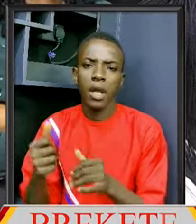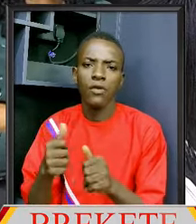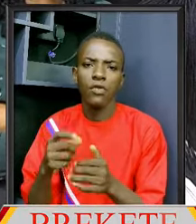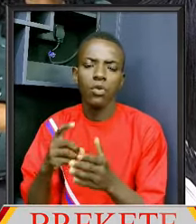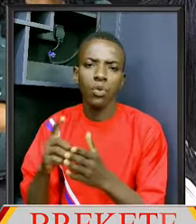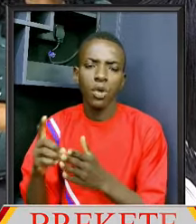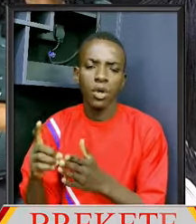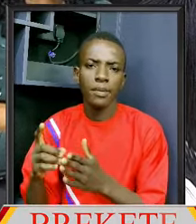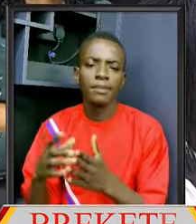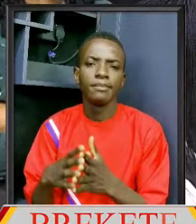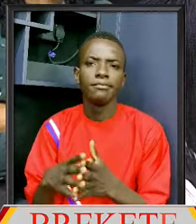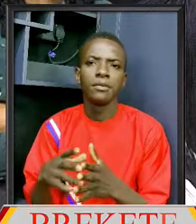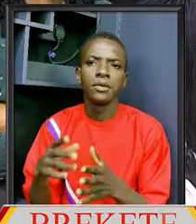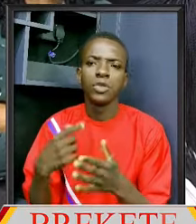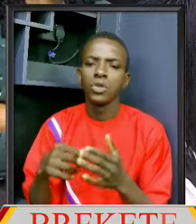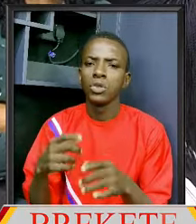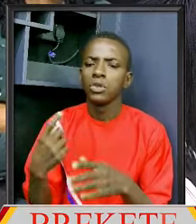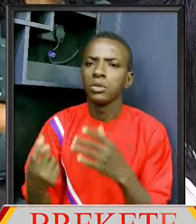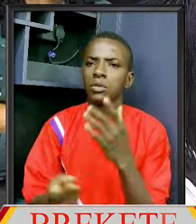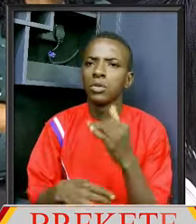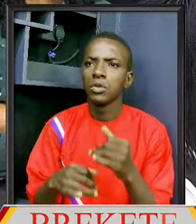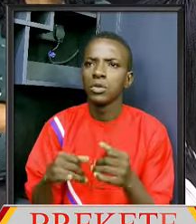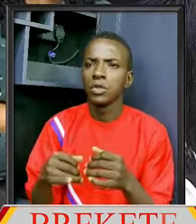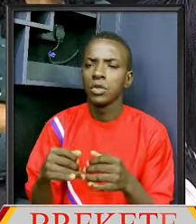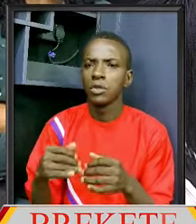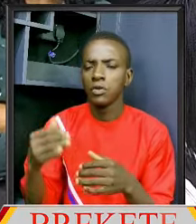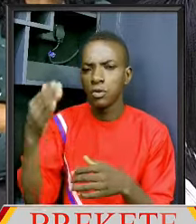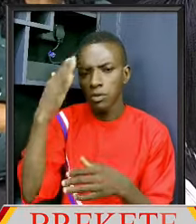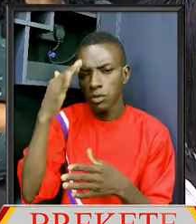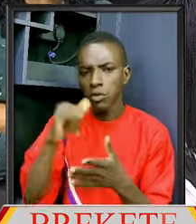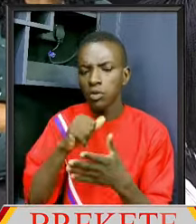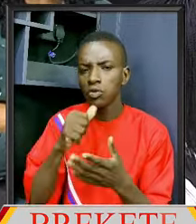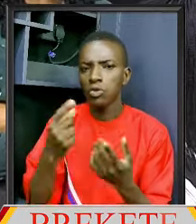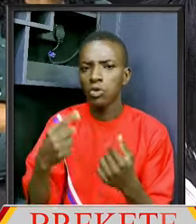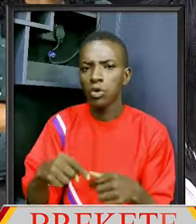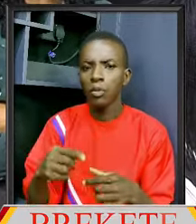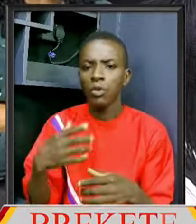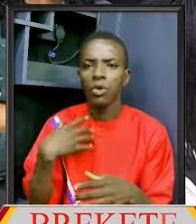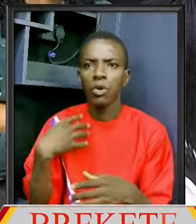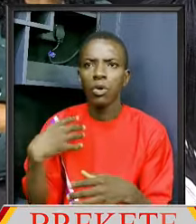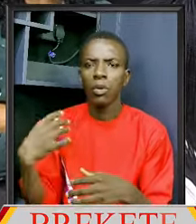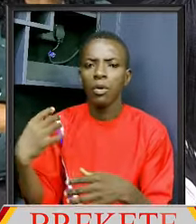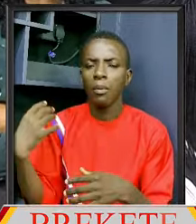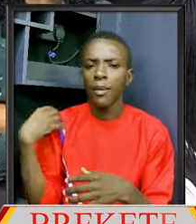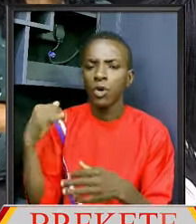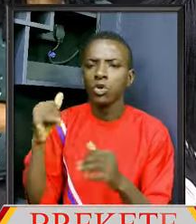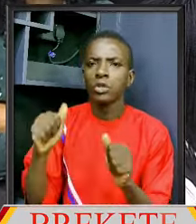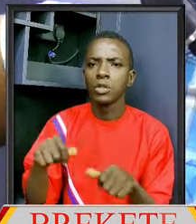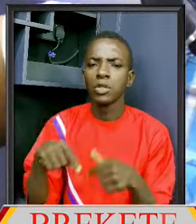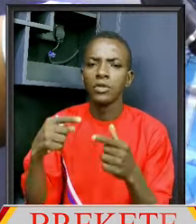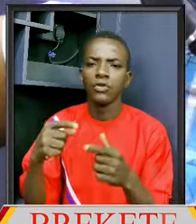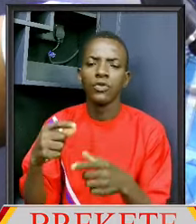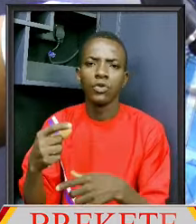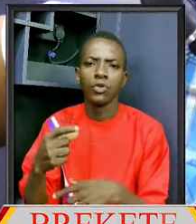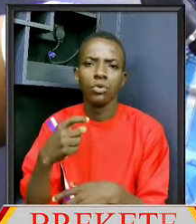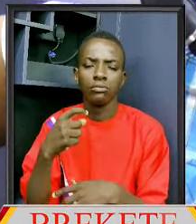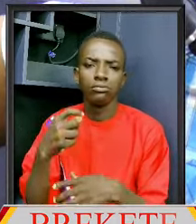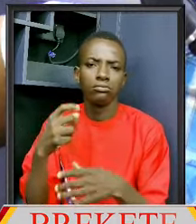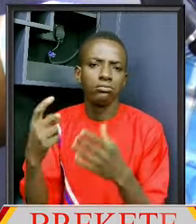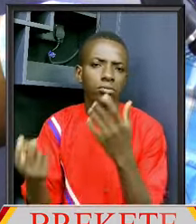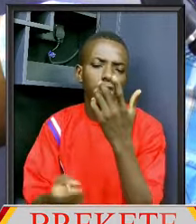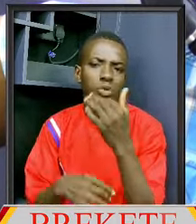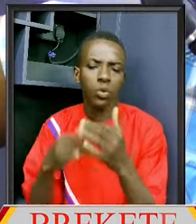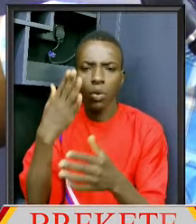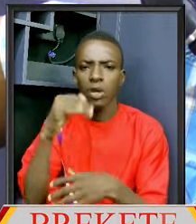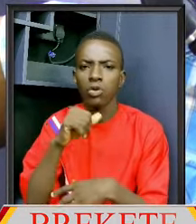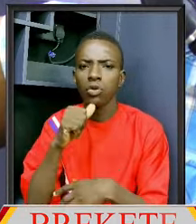Every week. So what will be the penalty if somebody no go? If we not no say go. You know they come now, your guy will give you query. Okay. Why you no come?